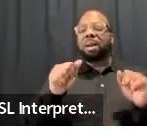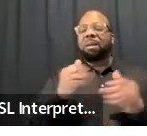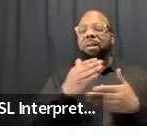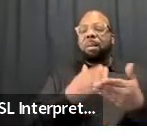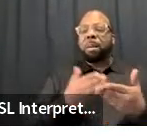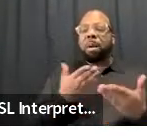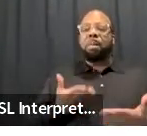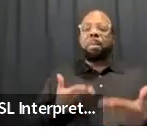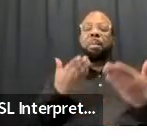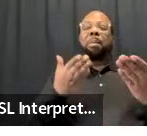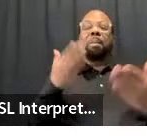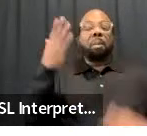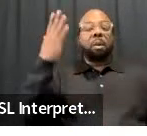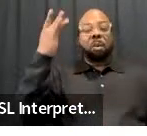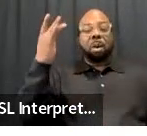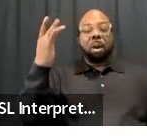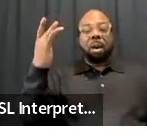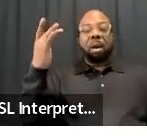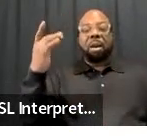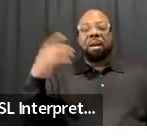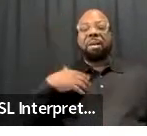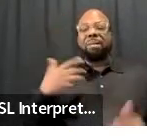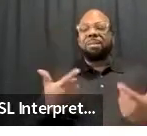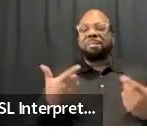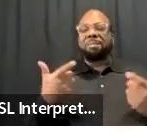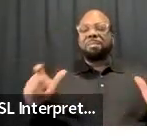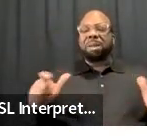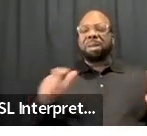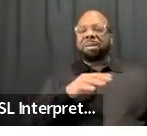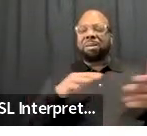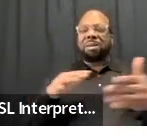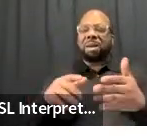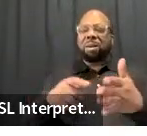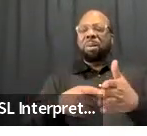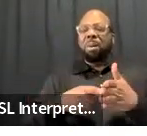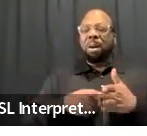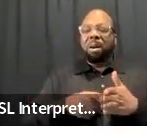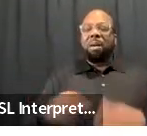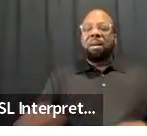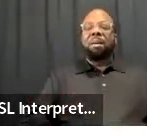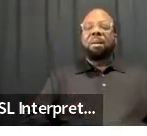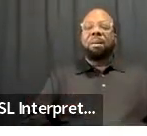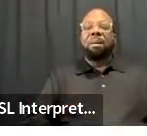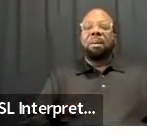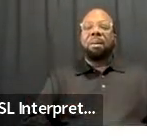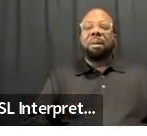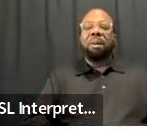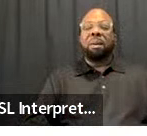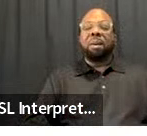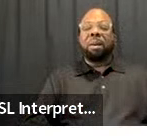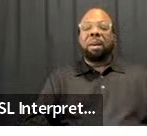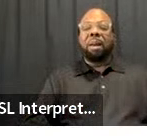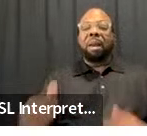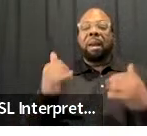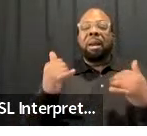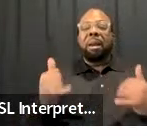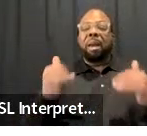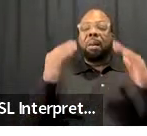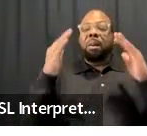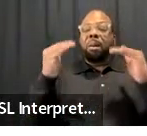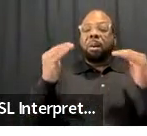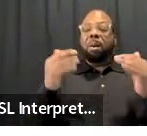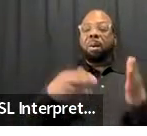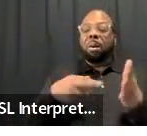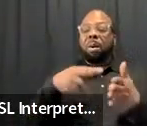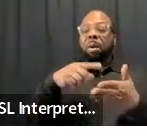proposal, precisely because of the robustness of that study that would be required. We are currently doing